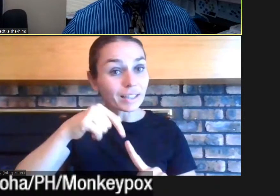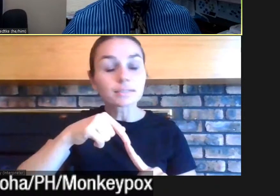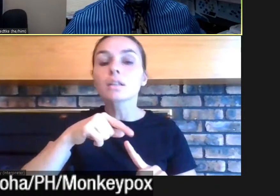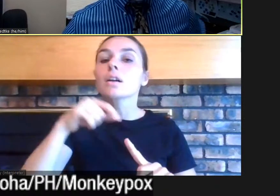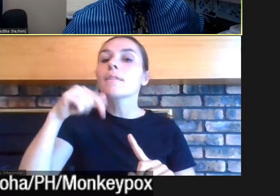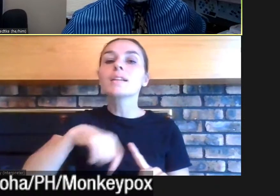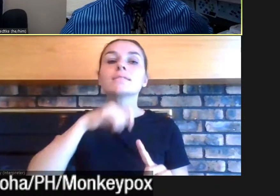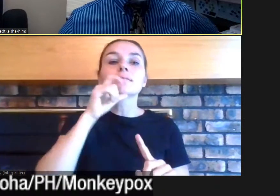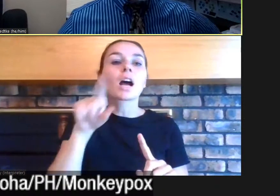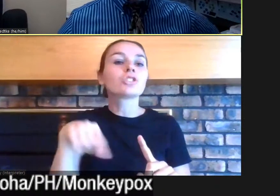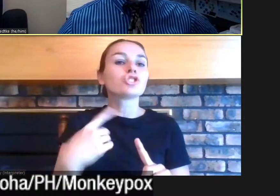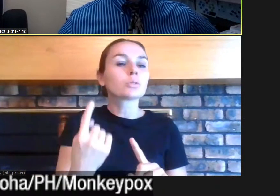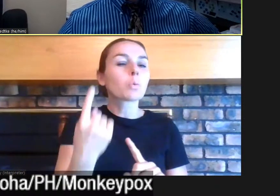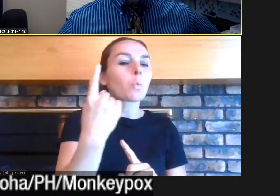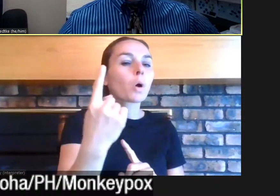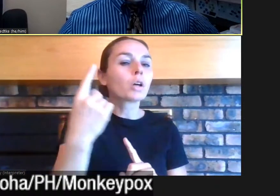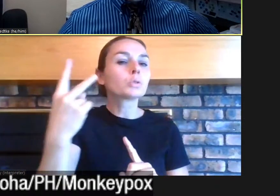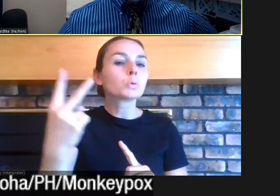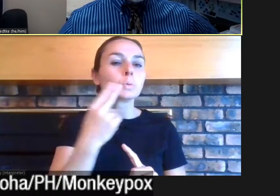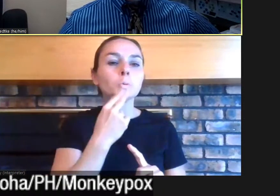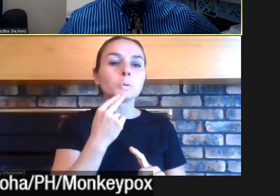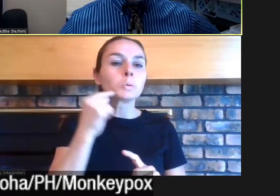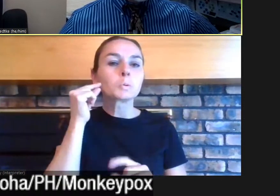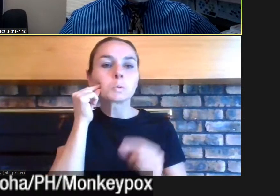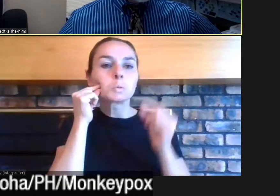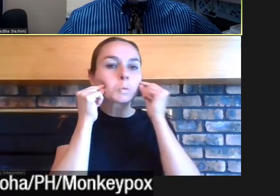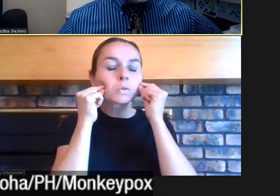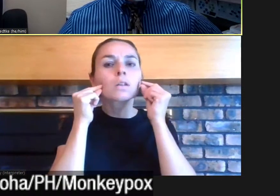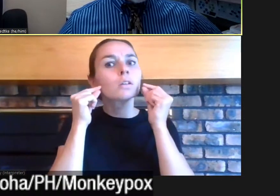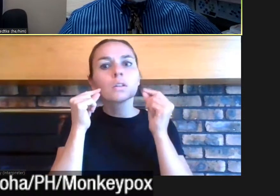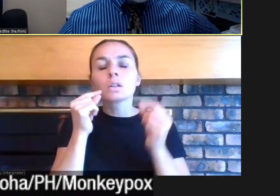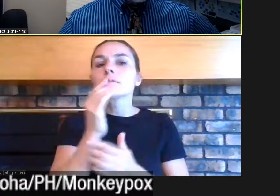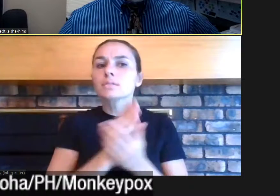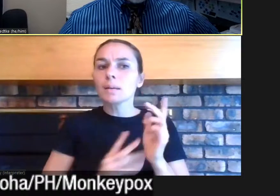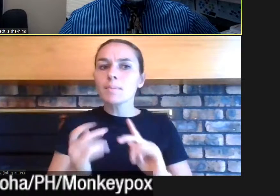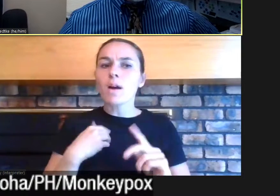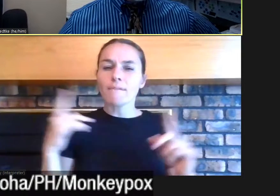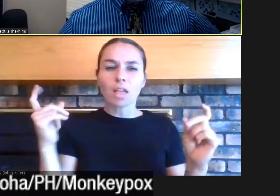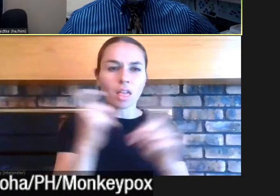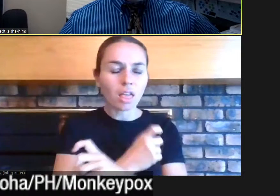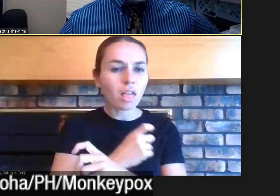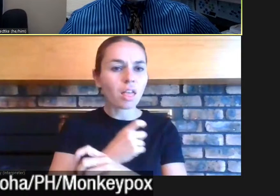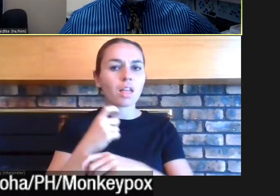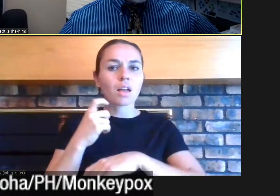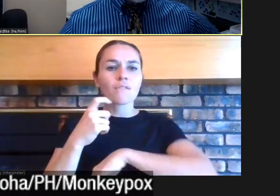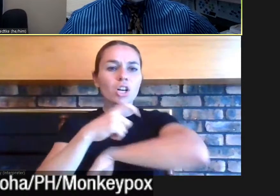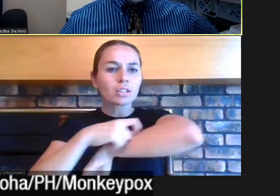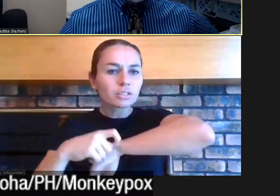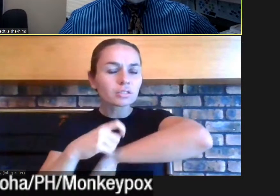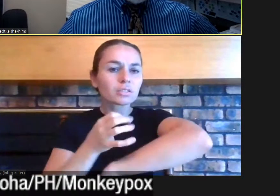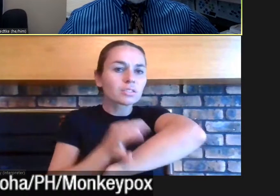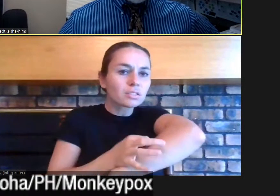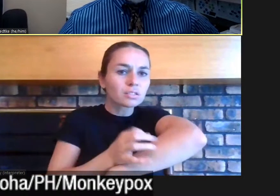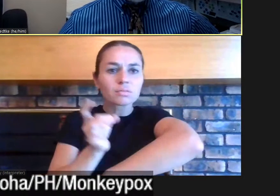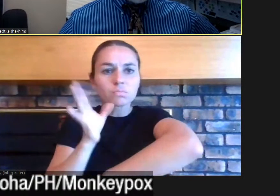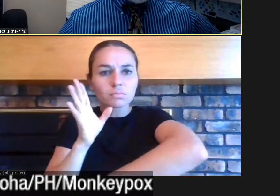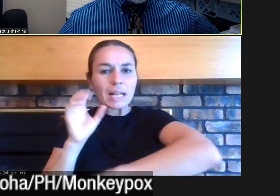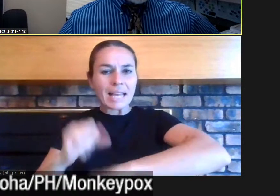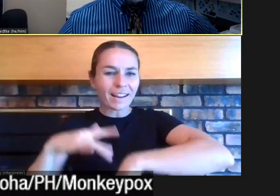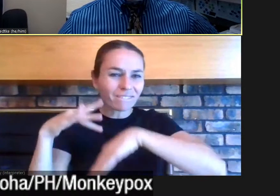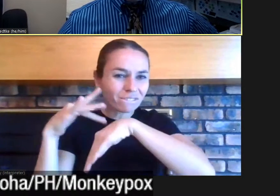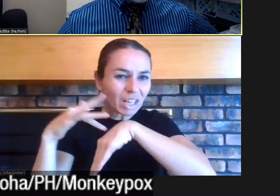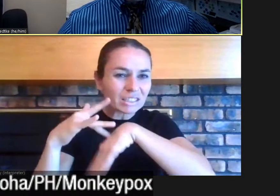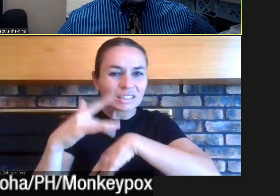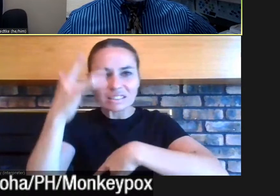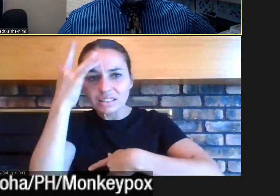umbilicated little pimples. Some people have some really complicated wounds. They get secondary infections, and we really would like the media